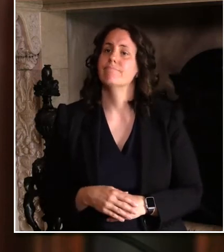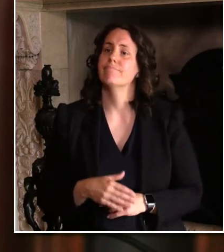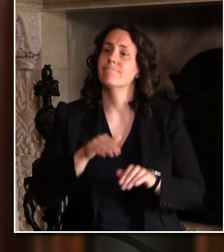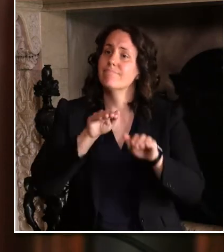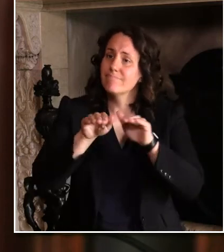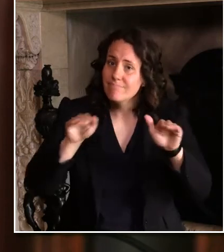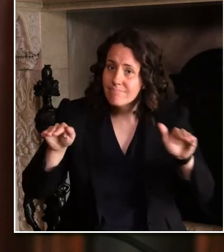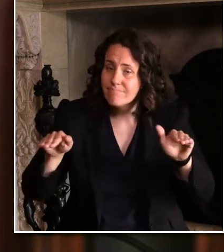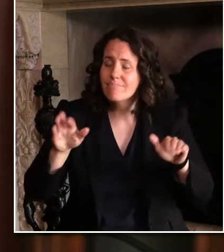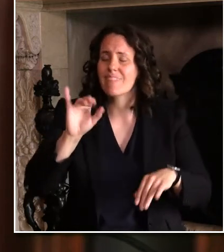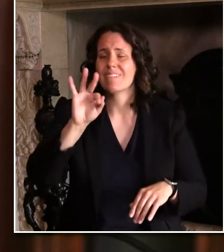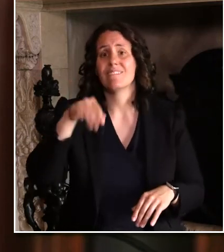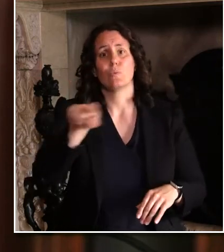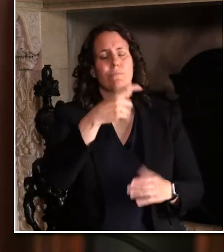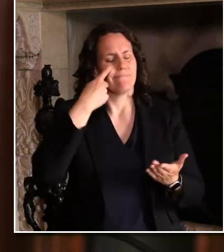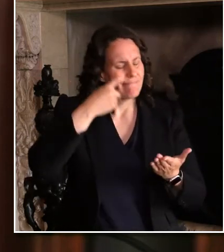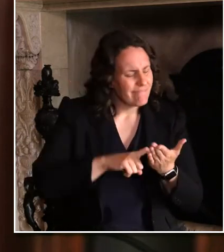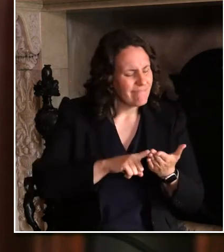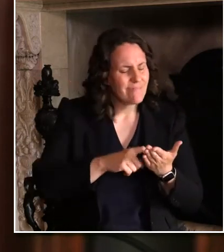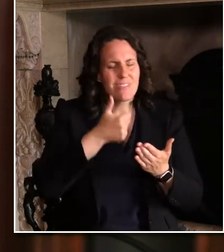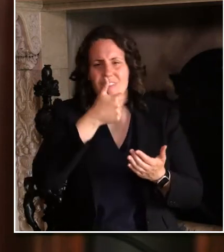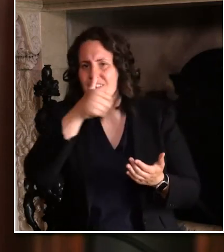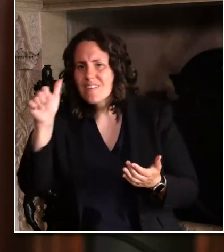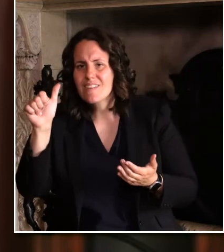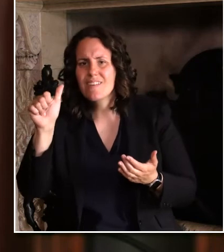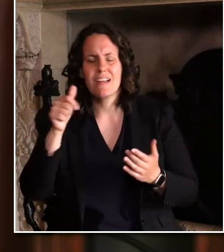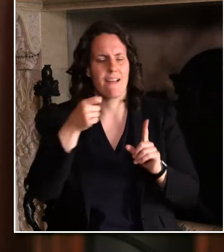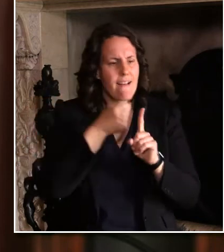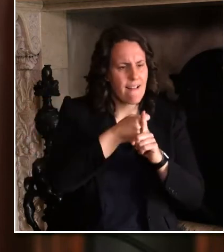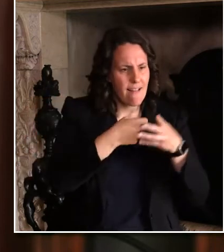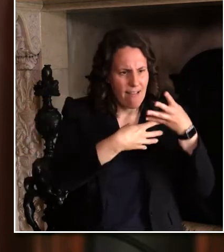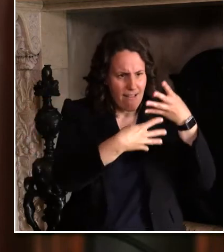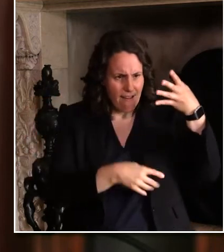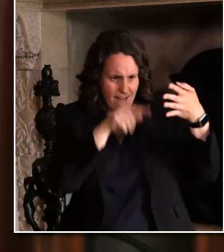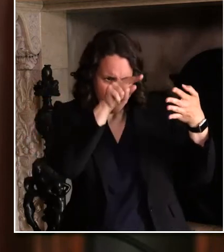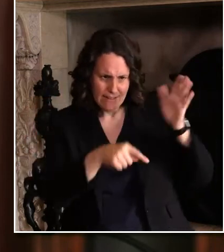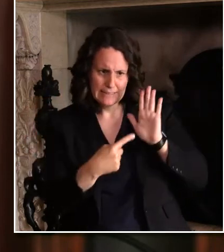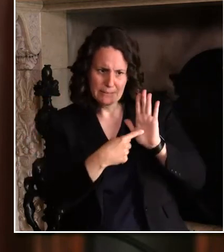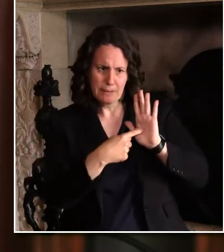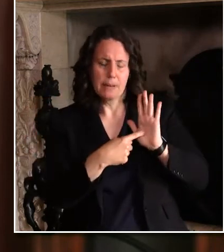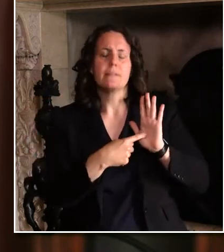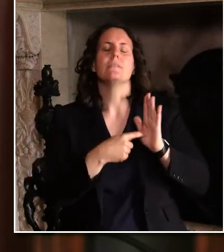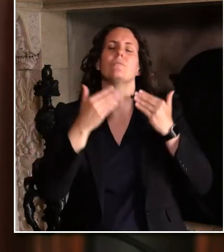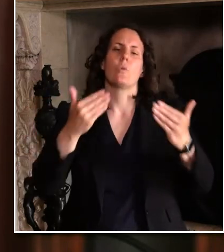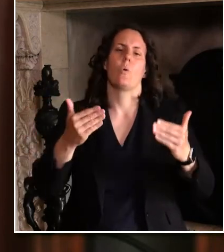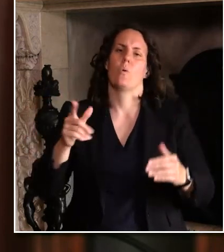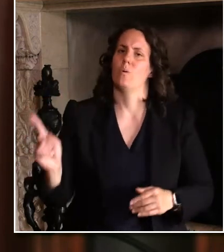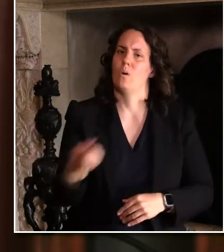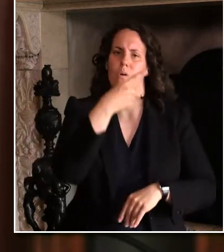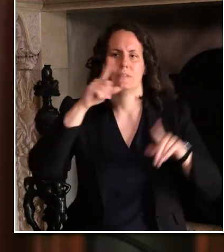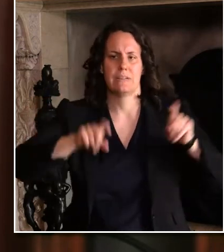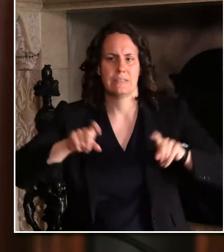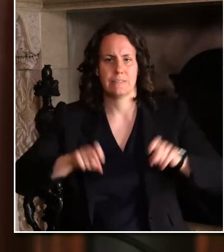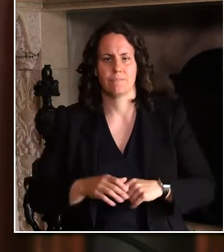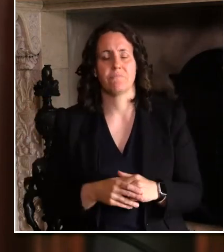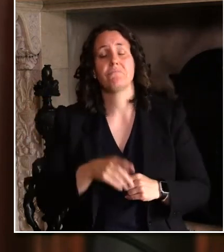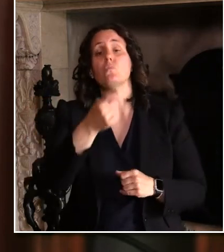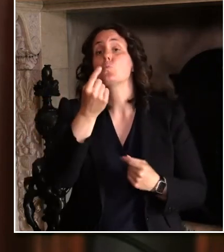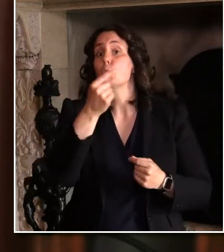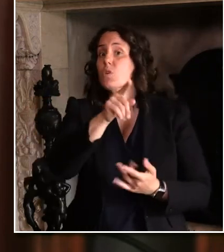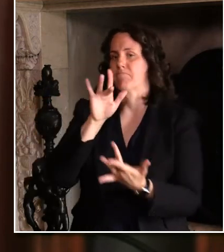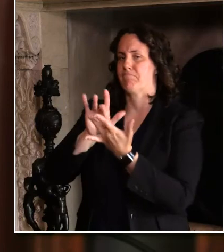of COVID-19, please get a test. The first step is to call your healthcare provider. The DHS website also lists the